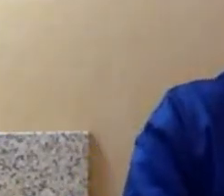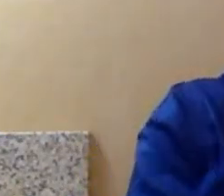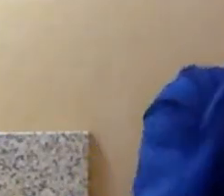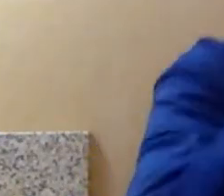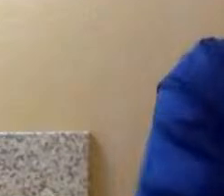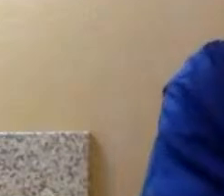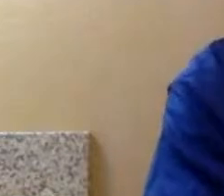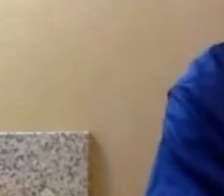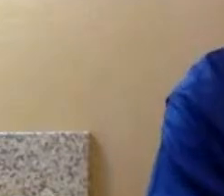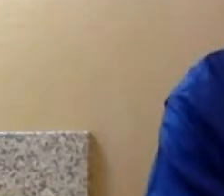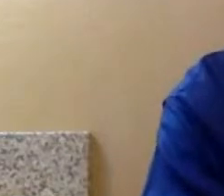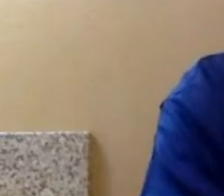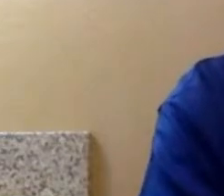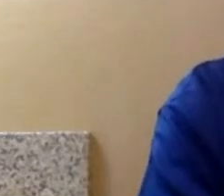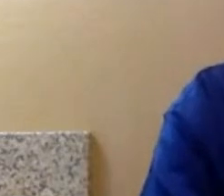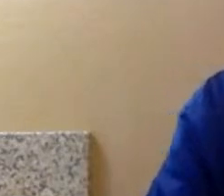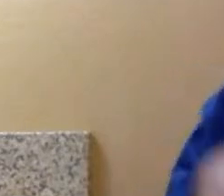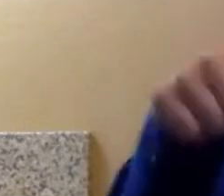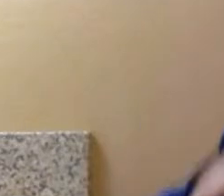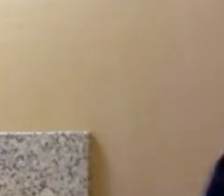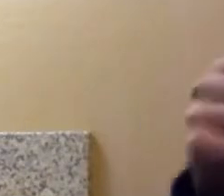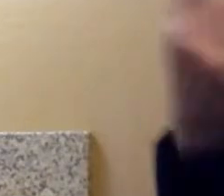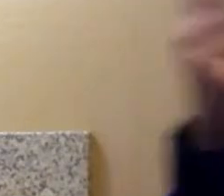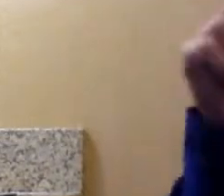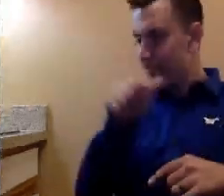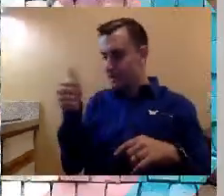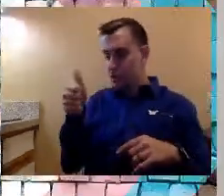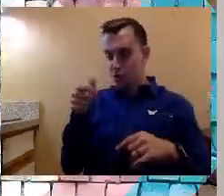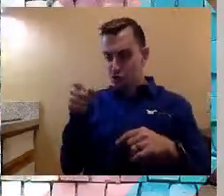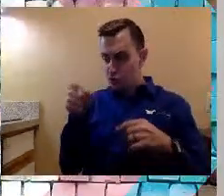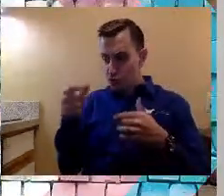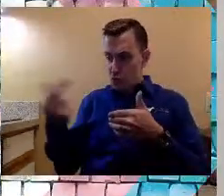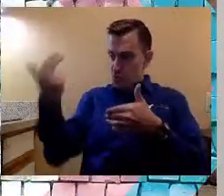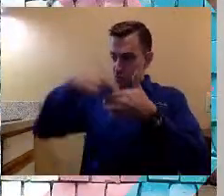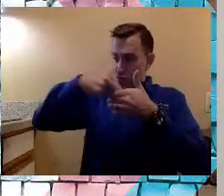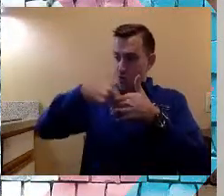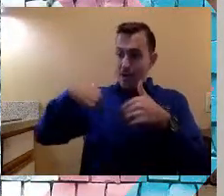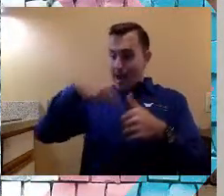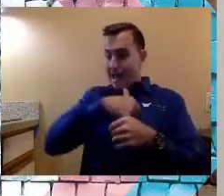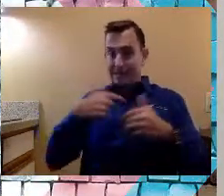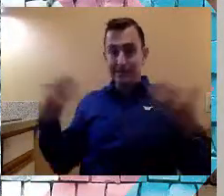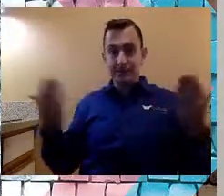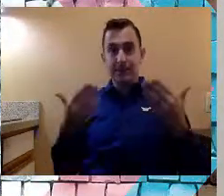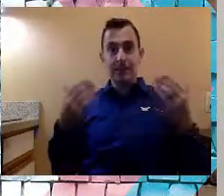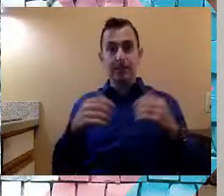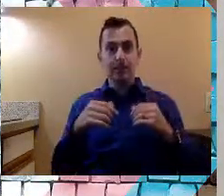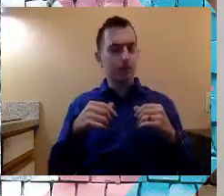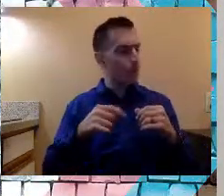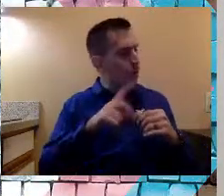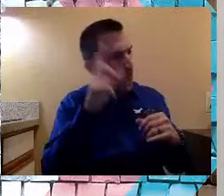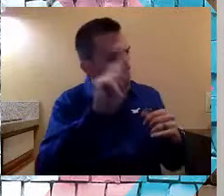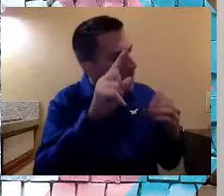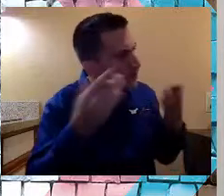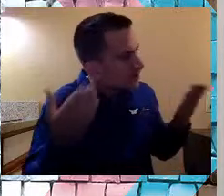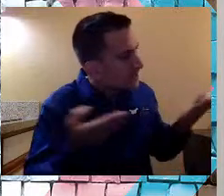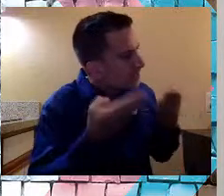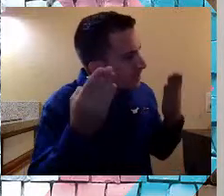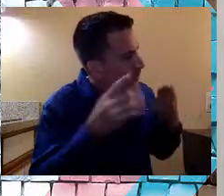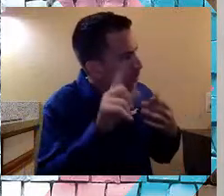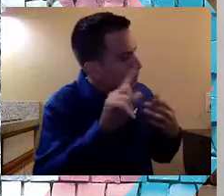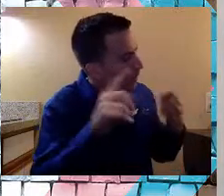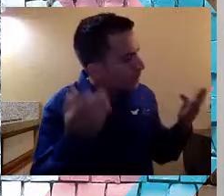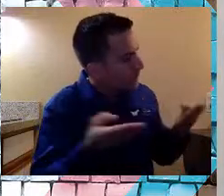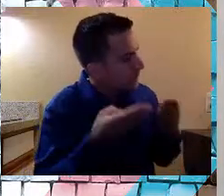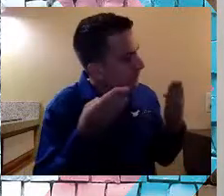This isn't somewhere else, but you'll fit in here. Where is here?